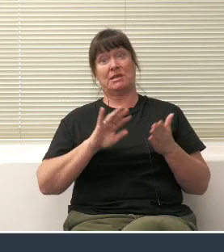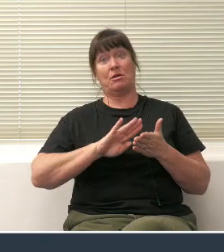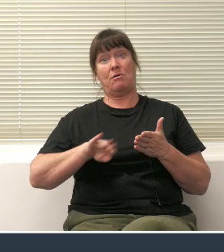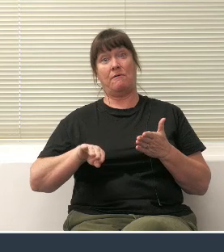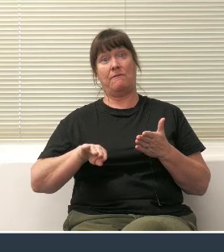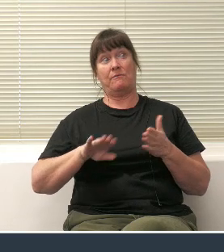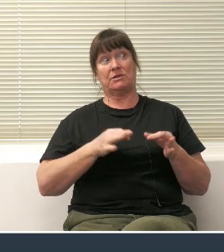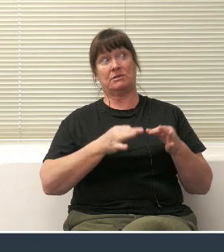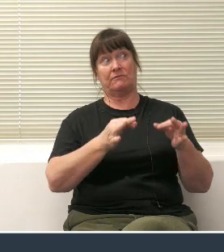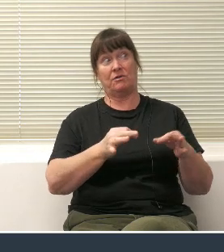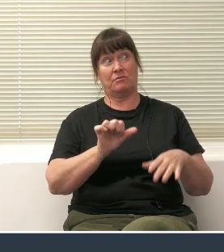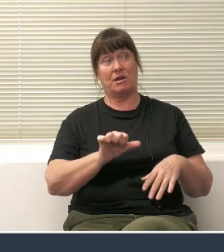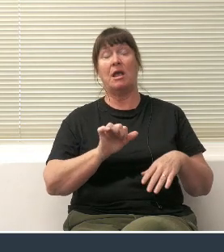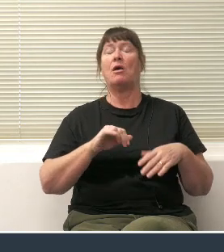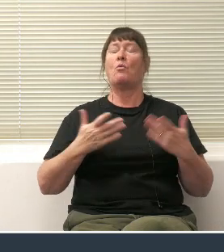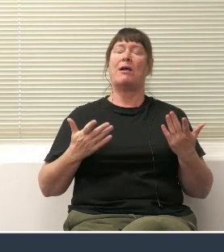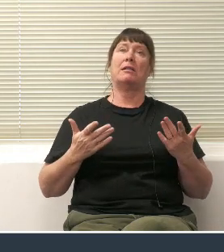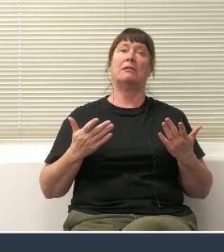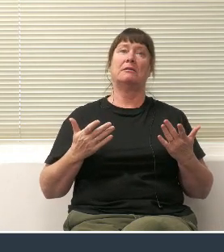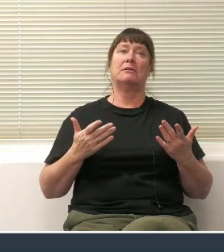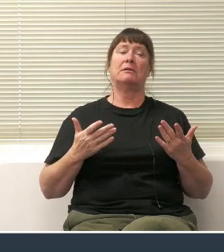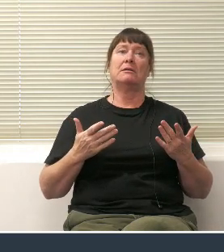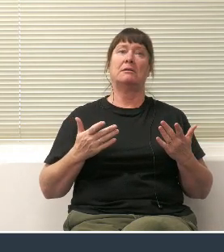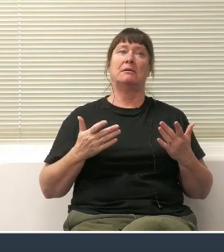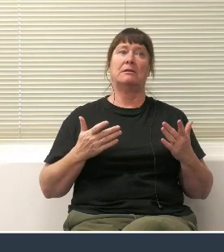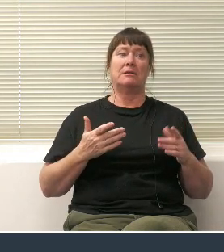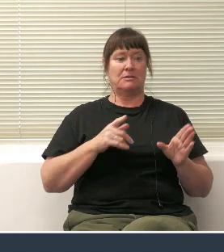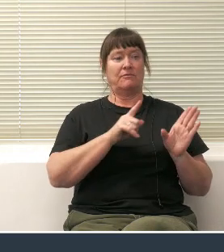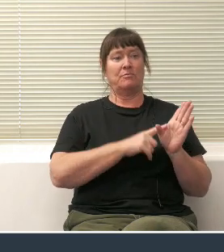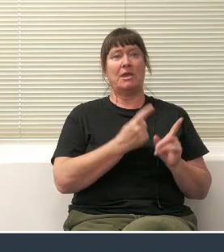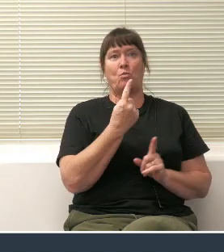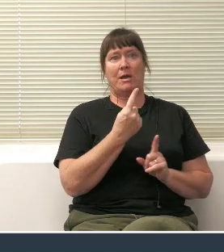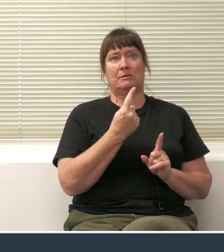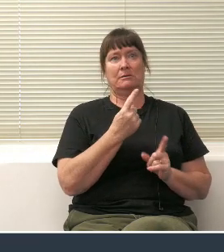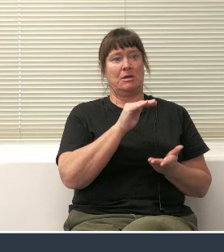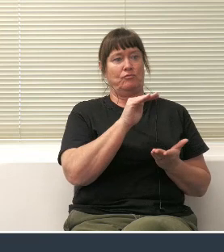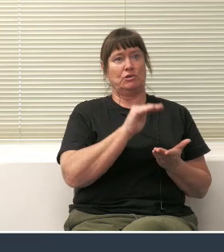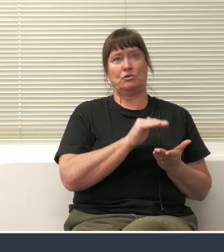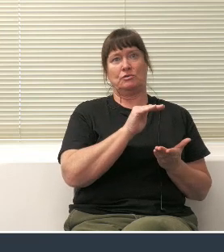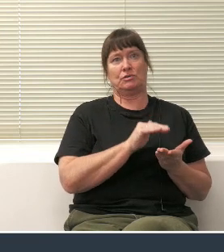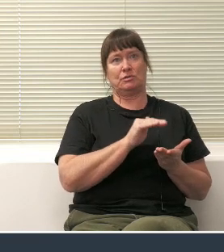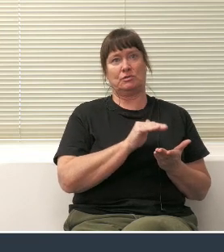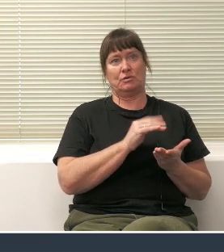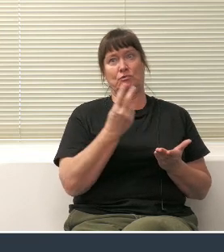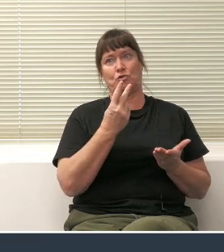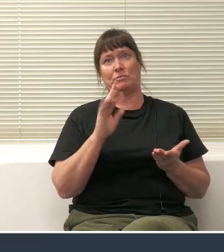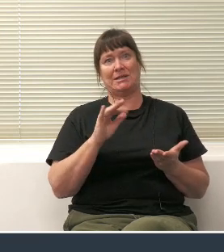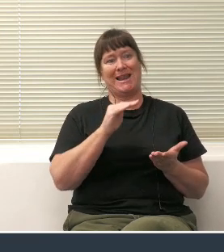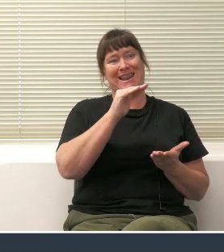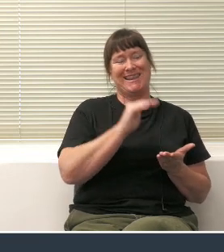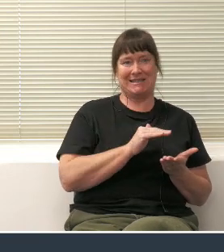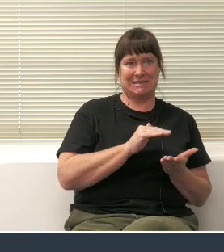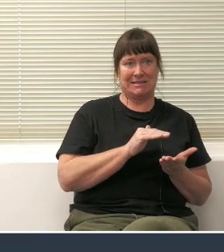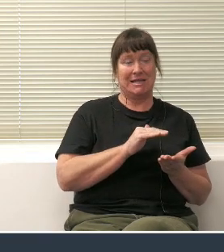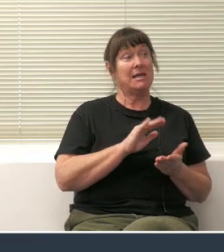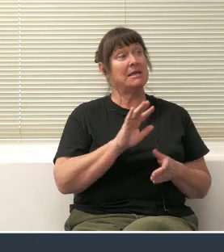just deferring it. Well, at this stage, we're taking it out of year 1. So we're reducing the year 1 rates by 2%. Yes, I get that. But and